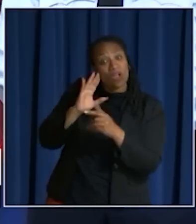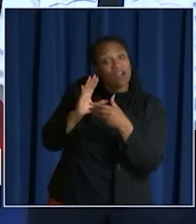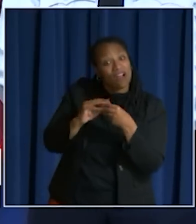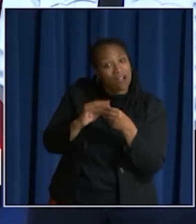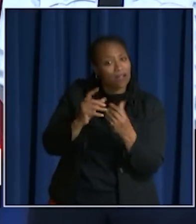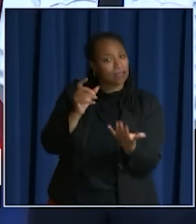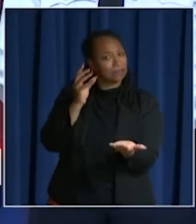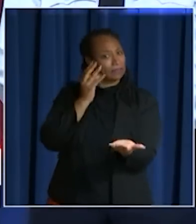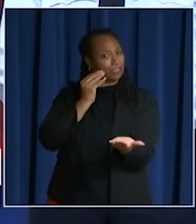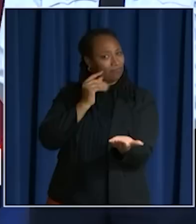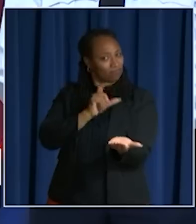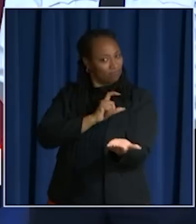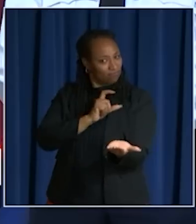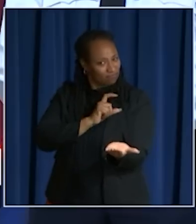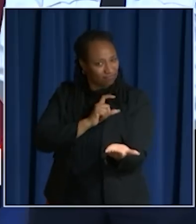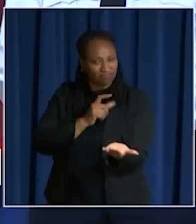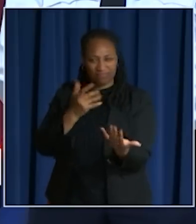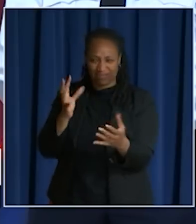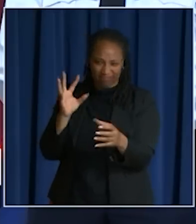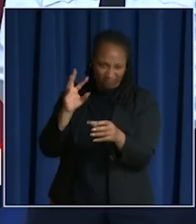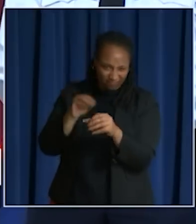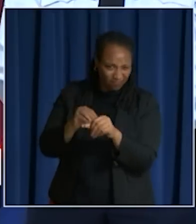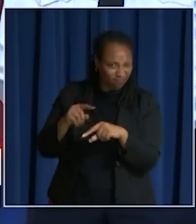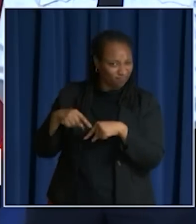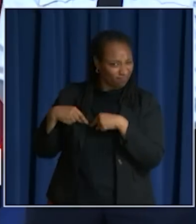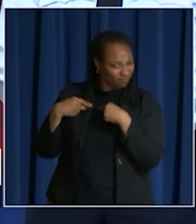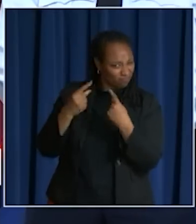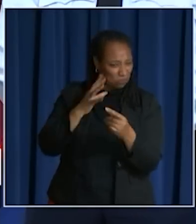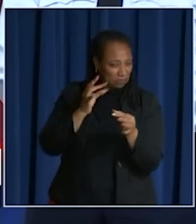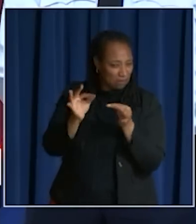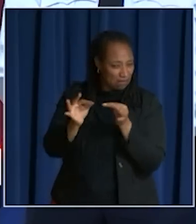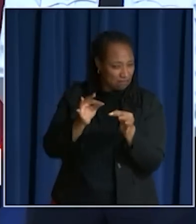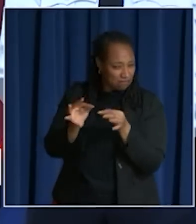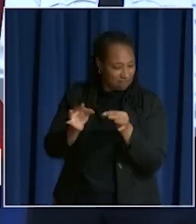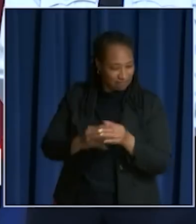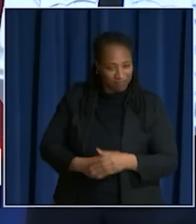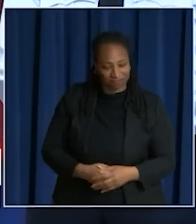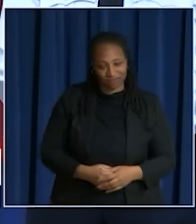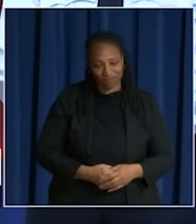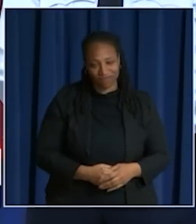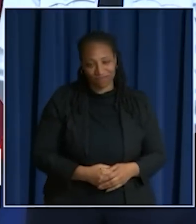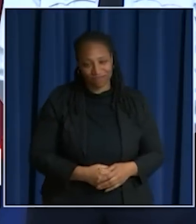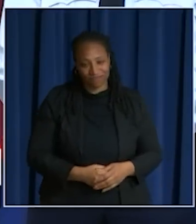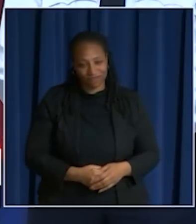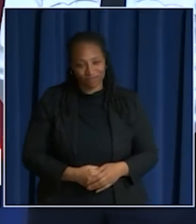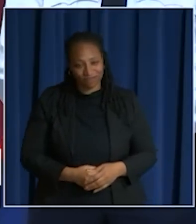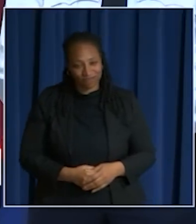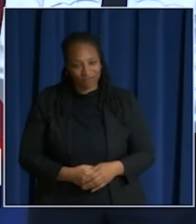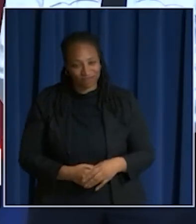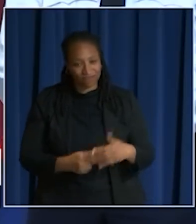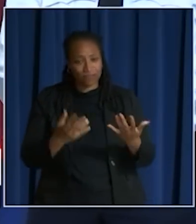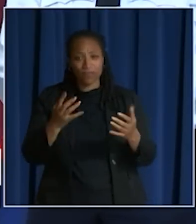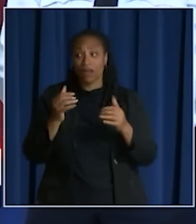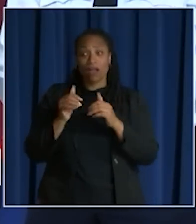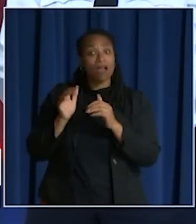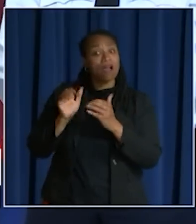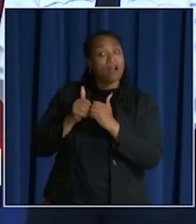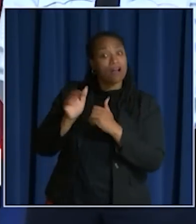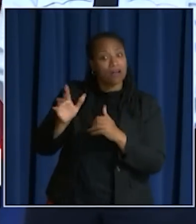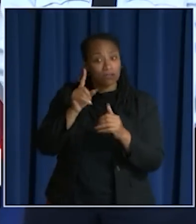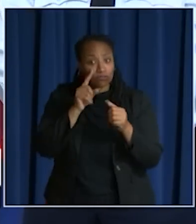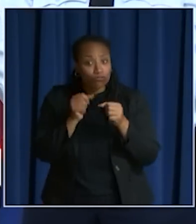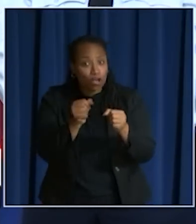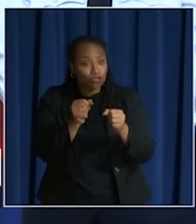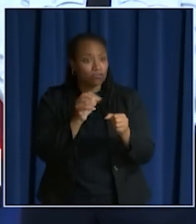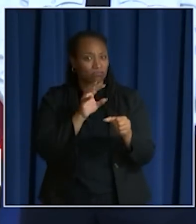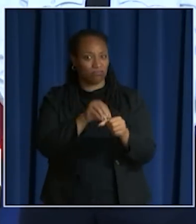engaged in the district over the last several days, and the strategy that she thinks would be important while we have